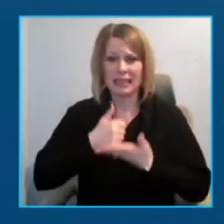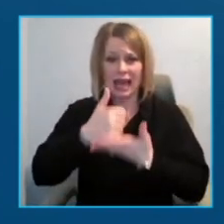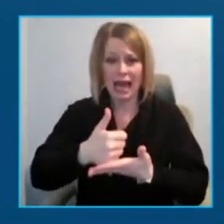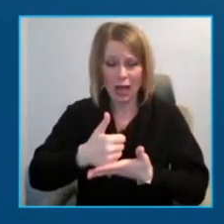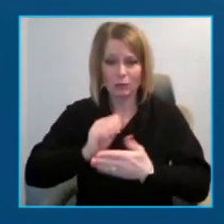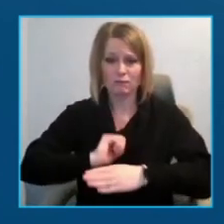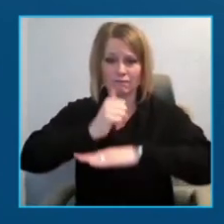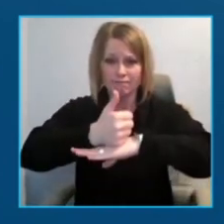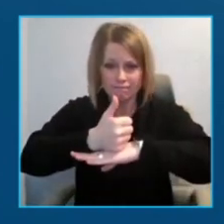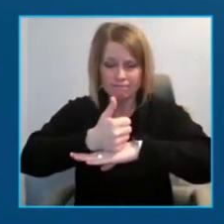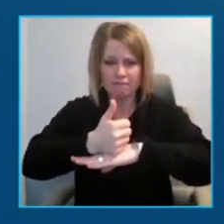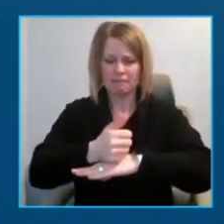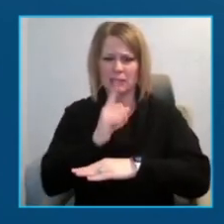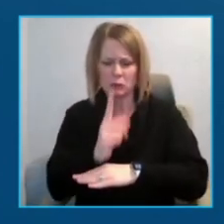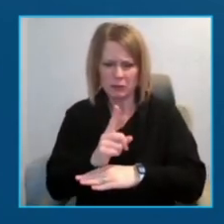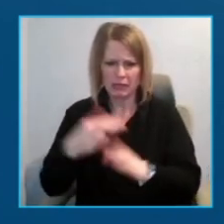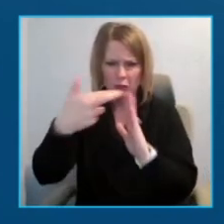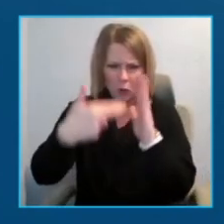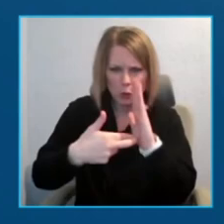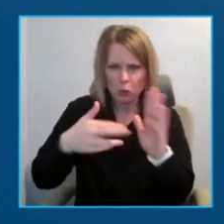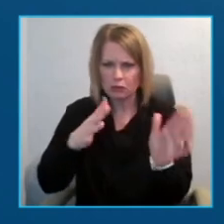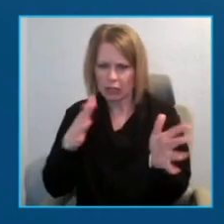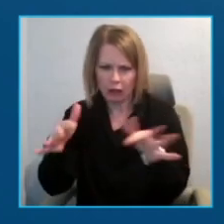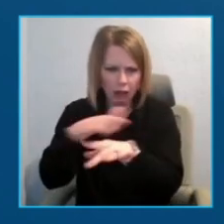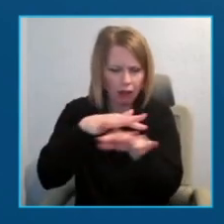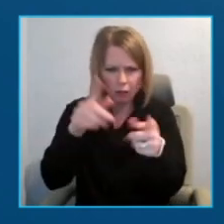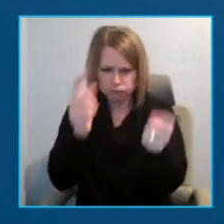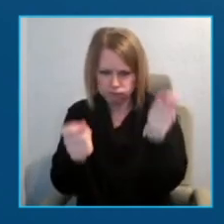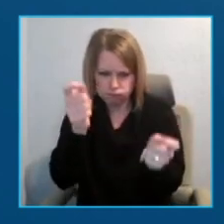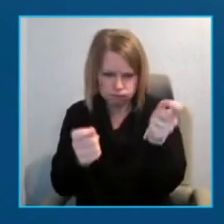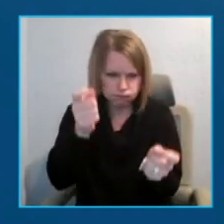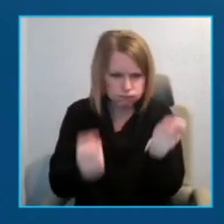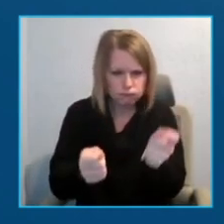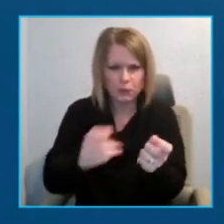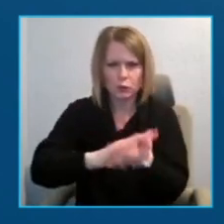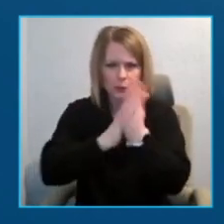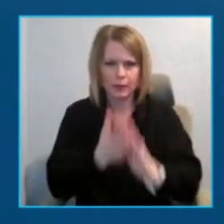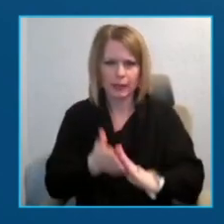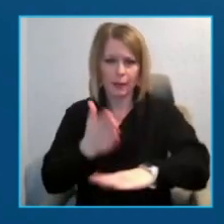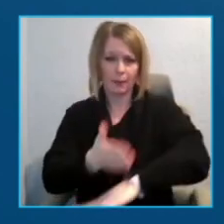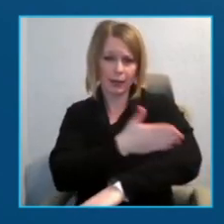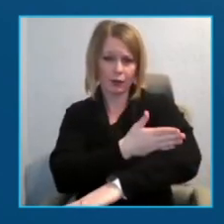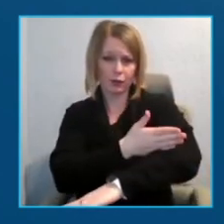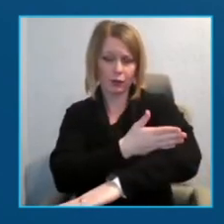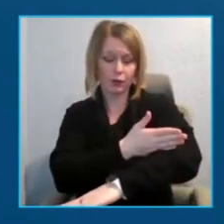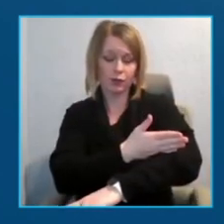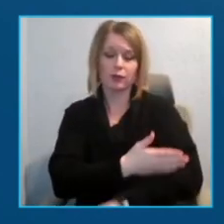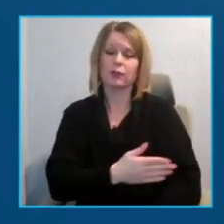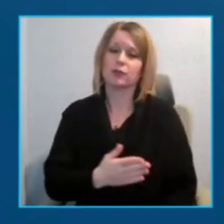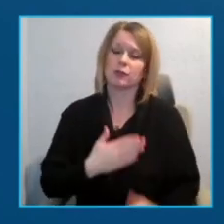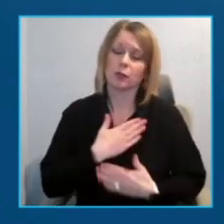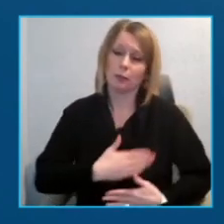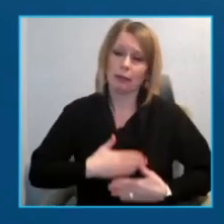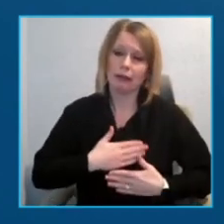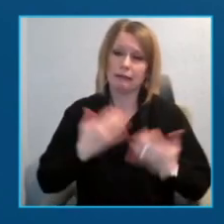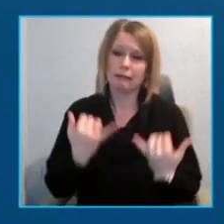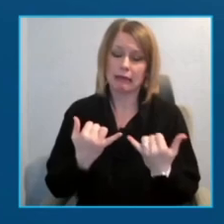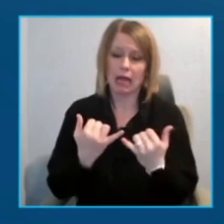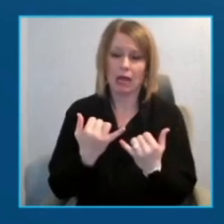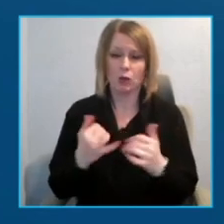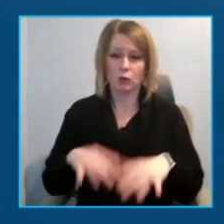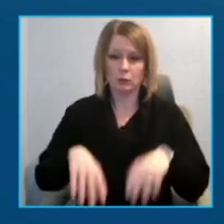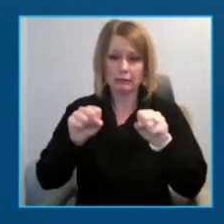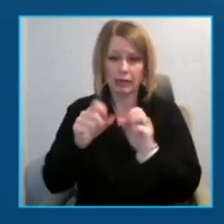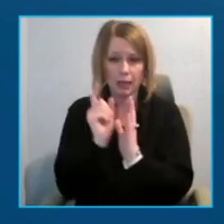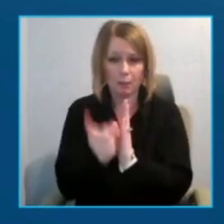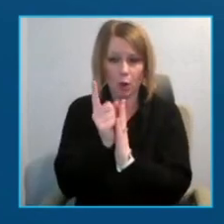over so many years. So let us just take a moment of silence to remember Don and to send our thoughts